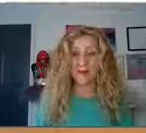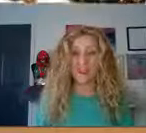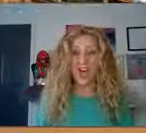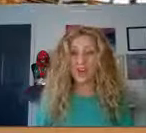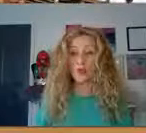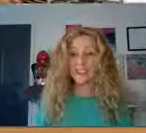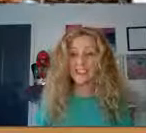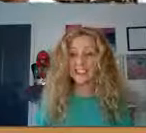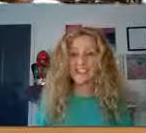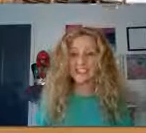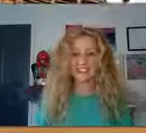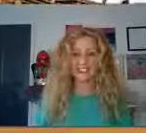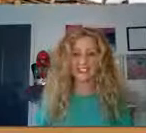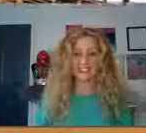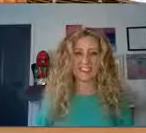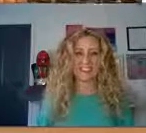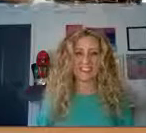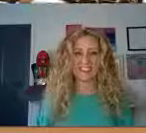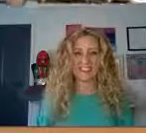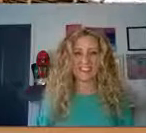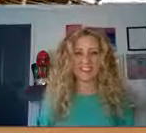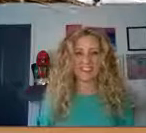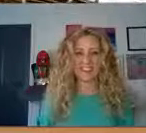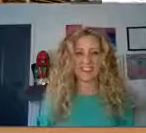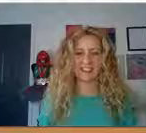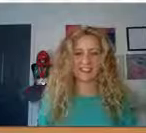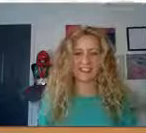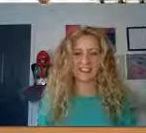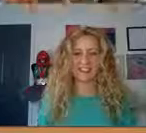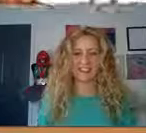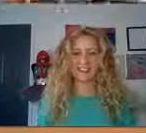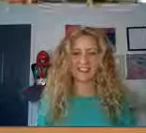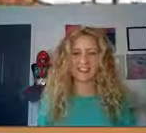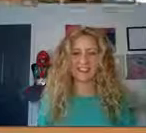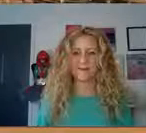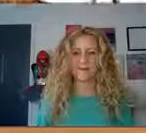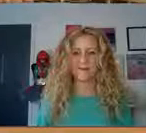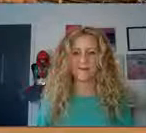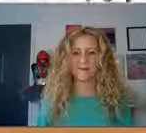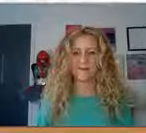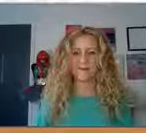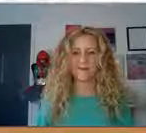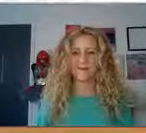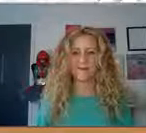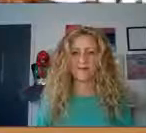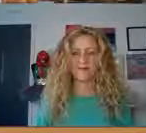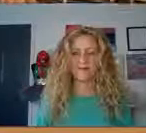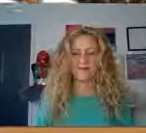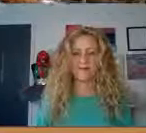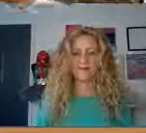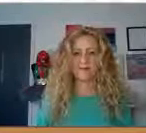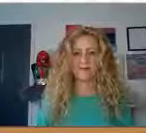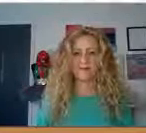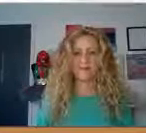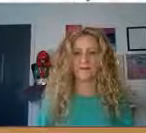Yeah, the baby's yes, hungry. Because mommy birds love to give their babies what they need. And we show love like Jesus when we give